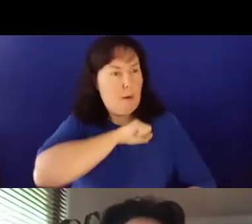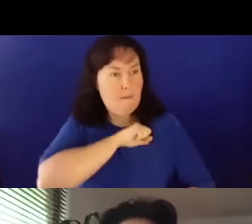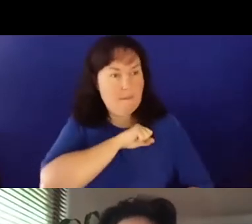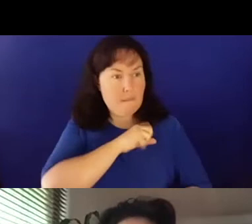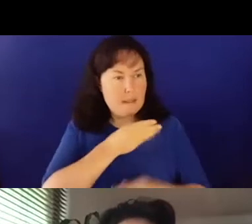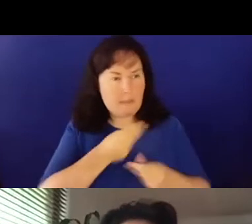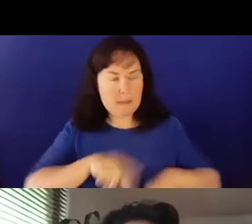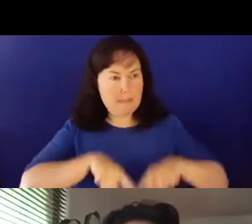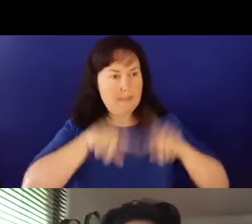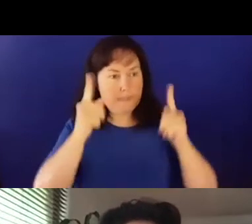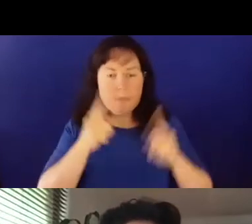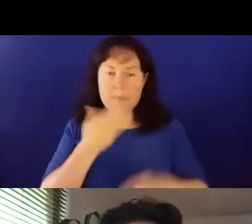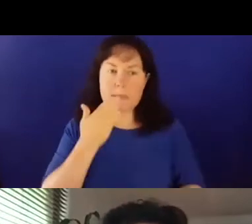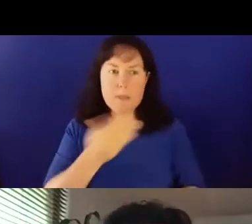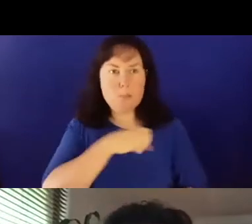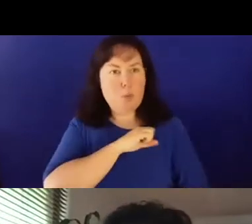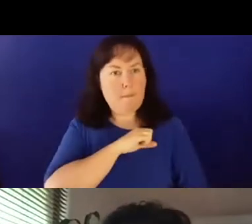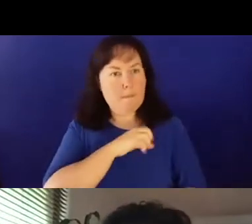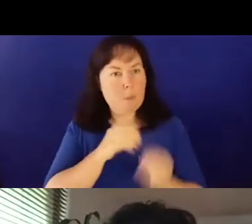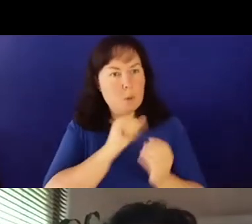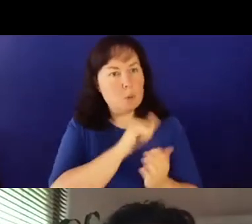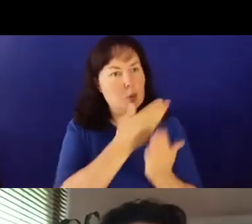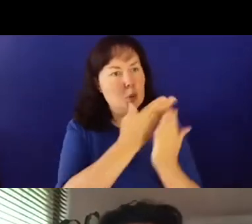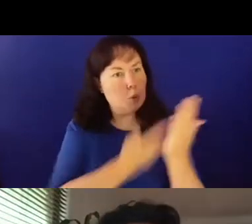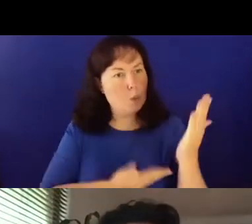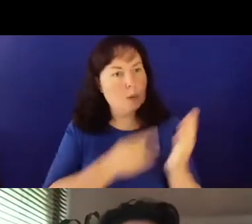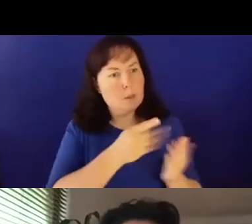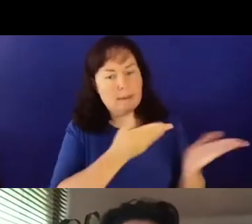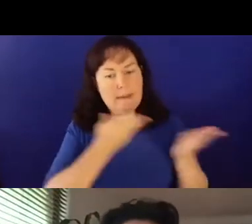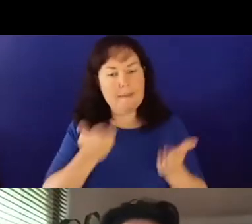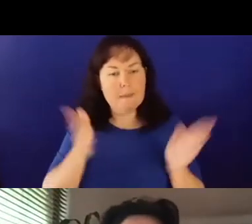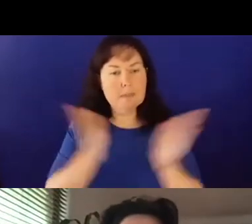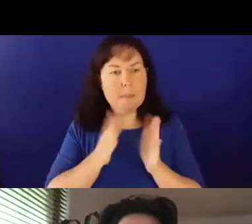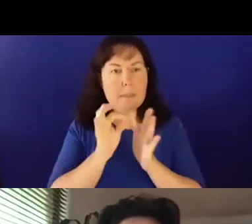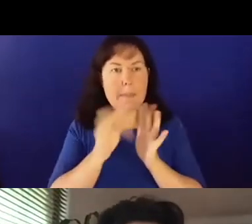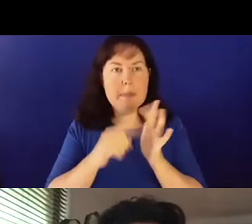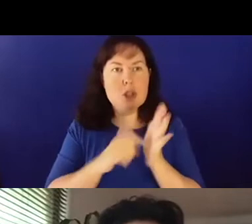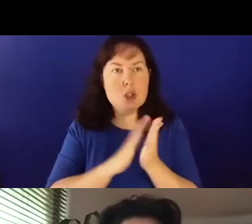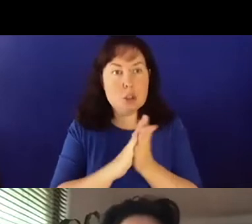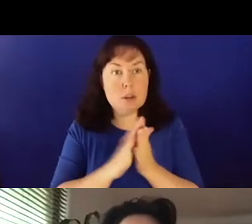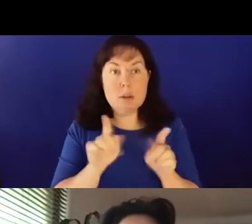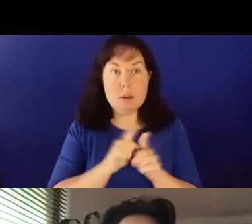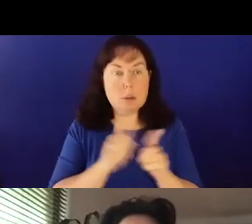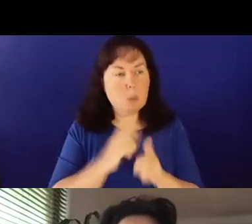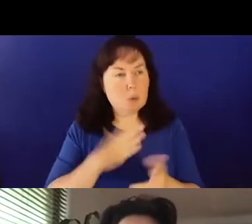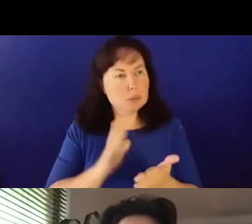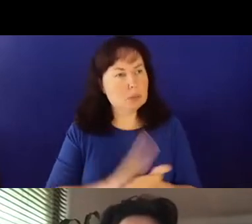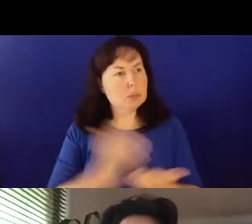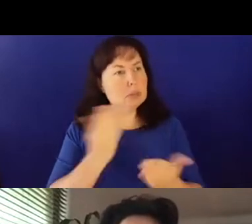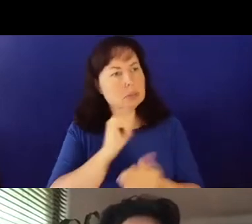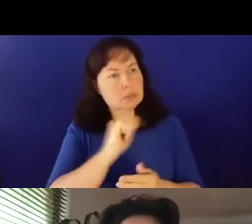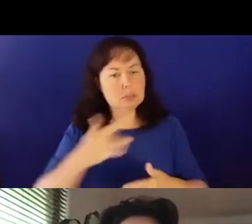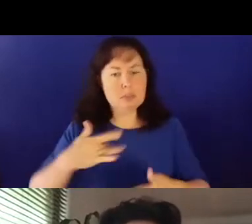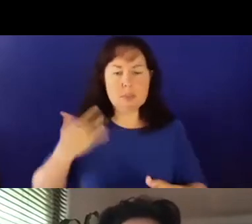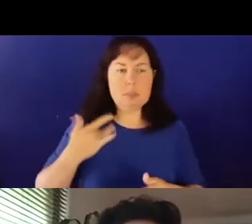you pitch. But we also just want really great stories told with a very authentic voice, and a story